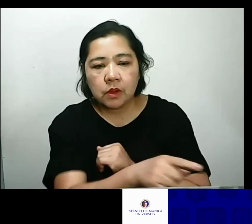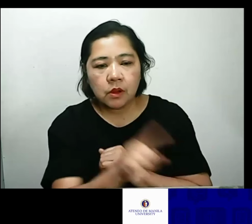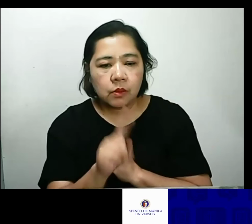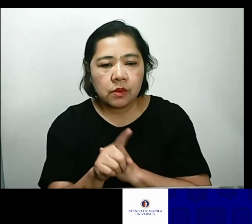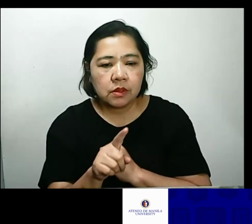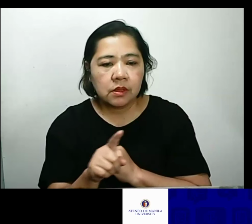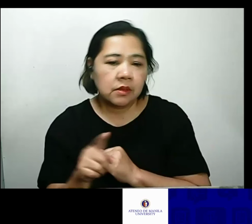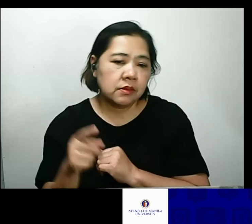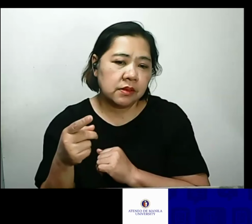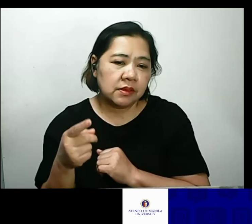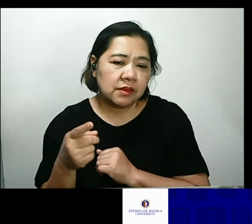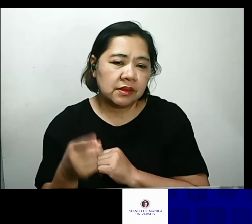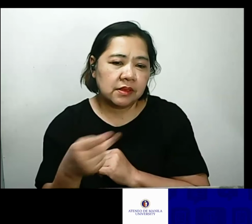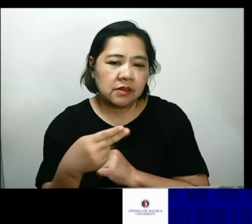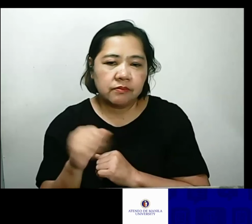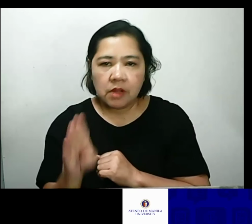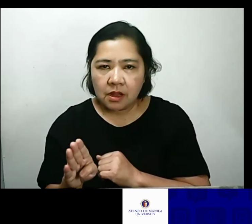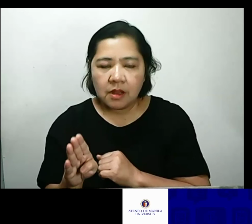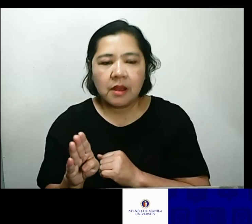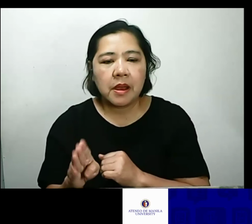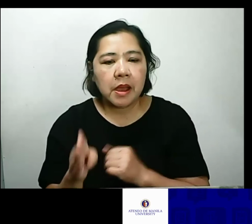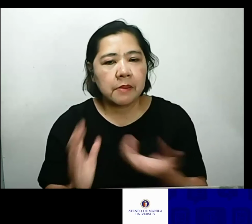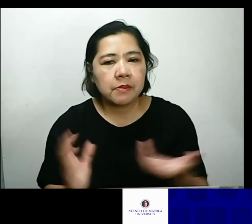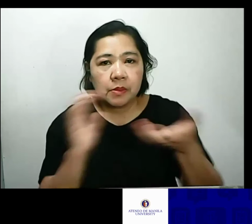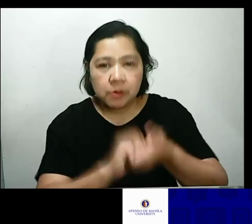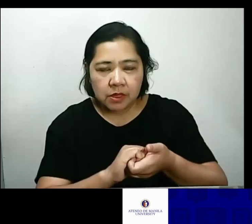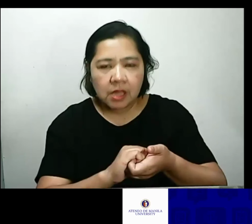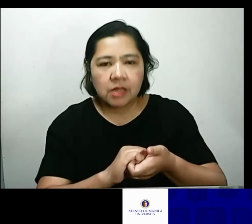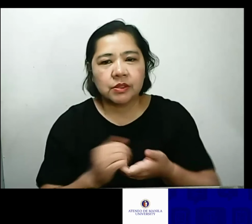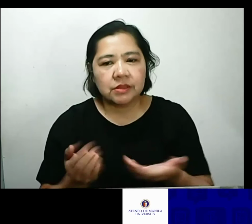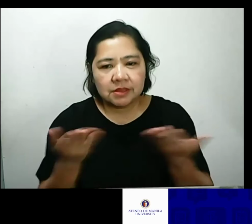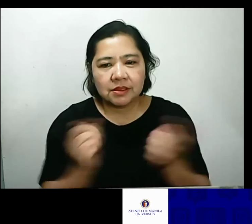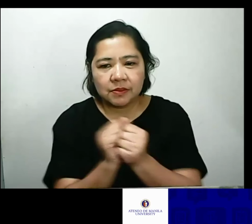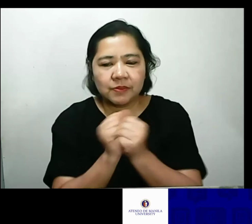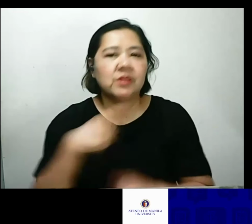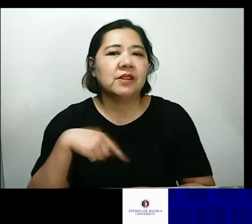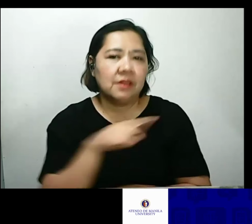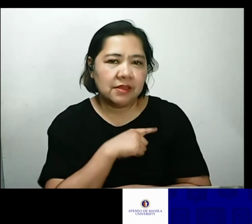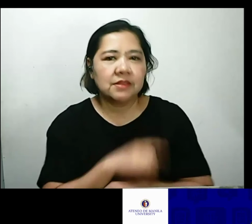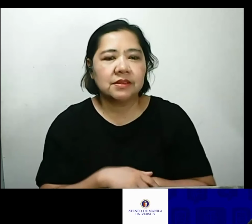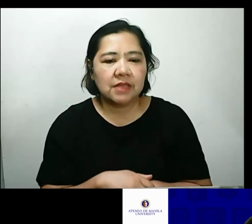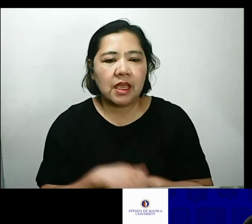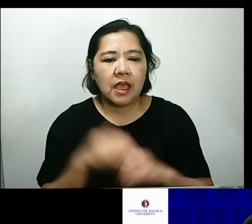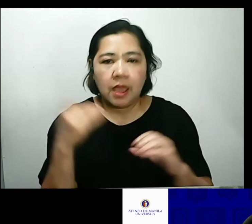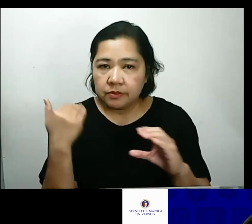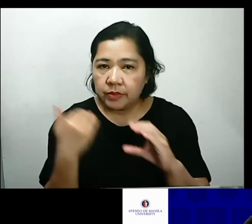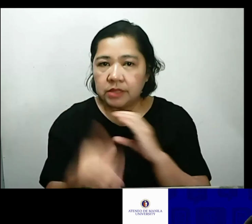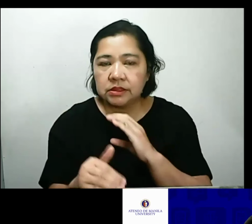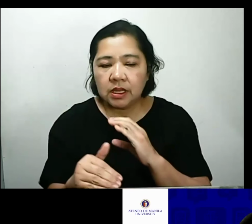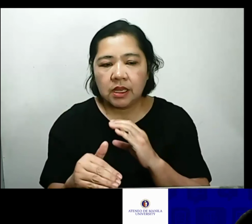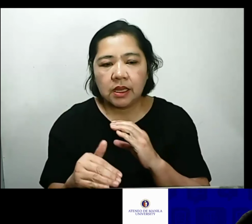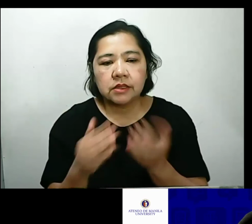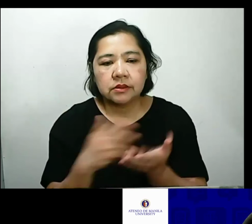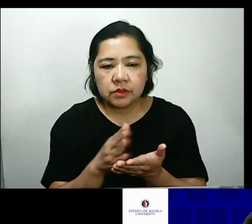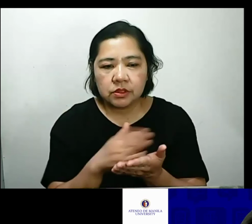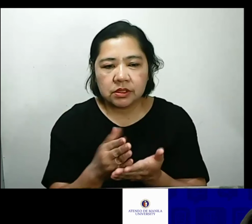esteemed collaborators, Dr. Emma Porio, is here with us. Thank you, Dr. Emma. And she has shared in the chat links to some of the research projects where she